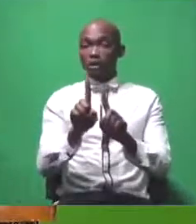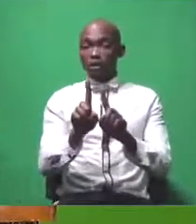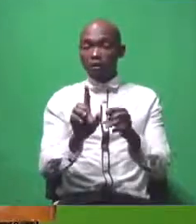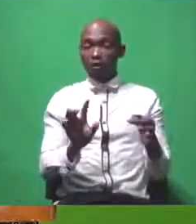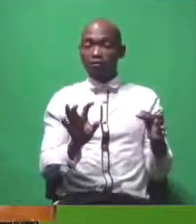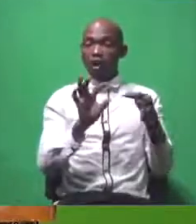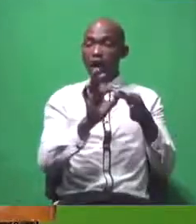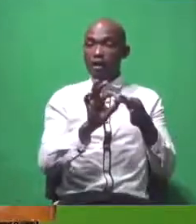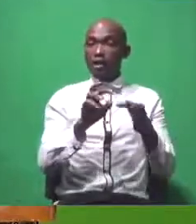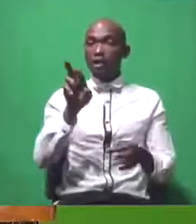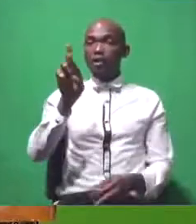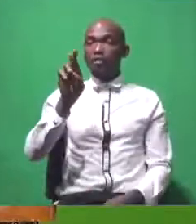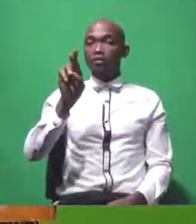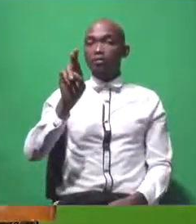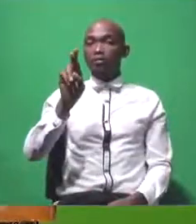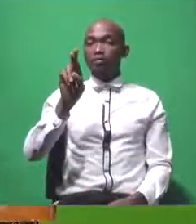reap.